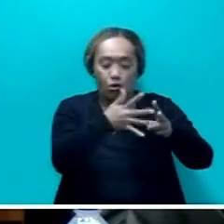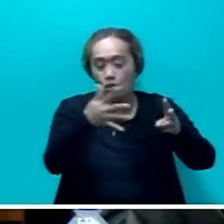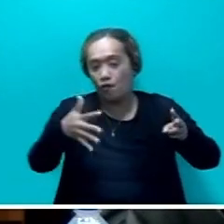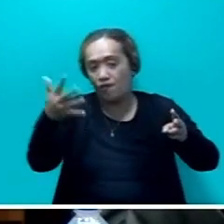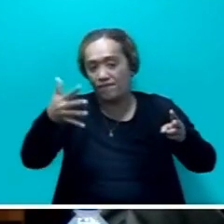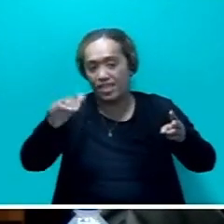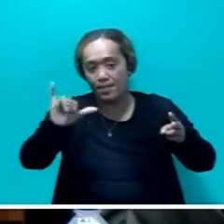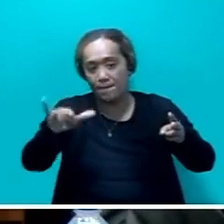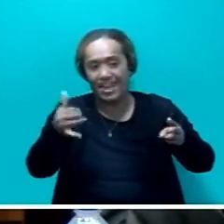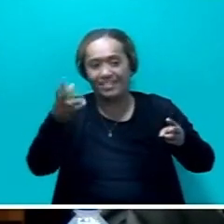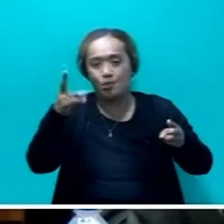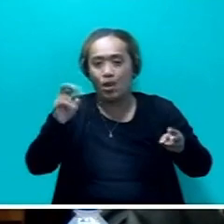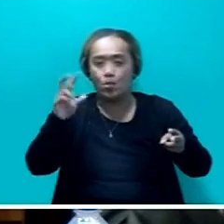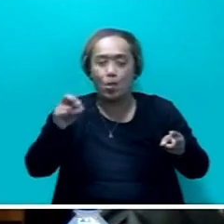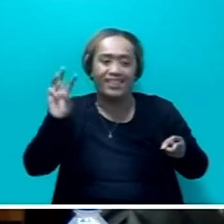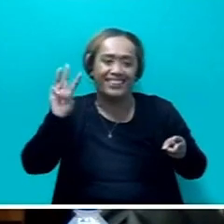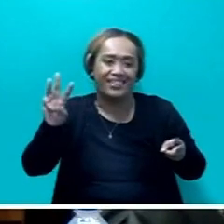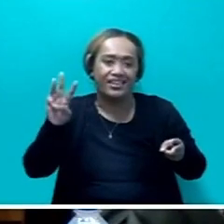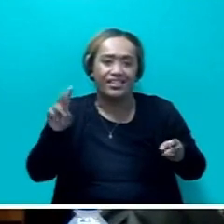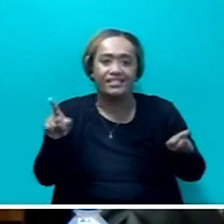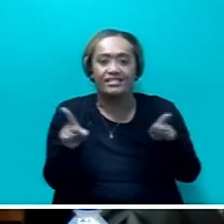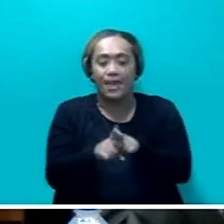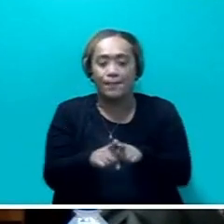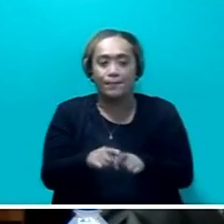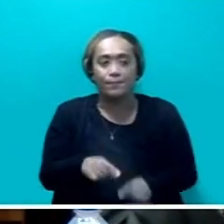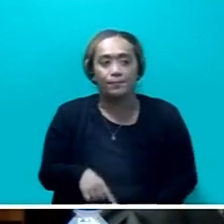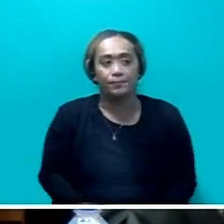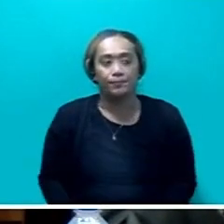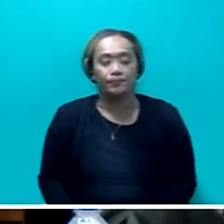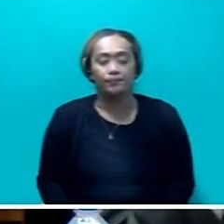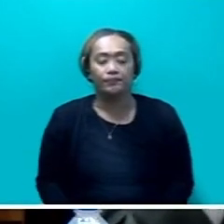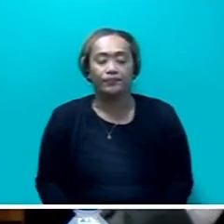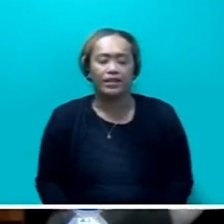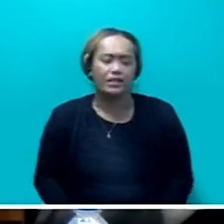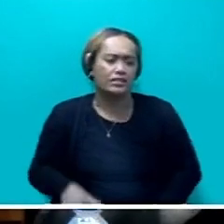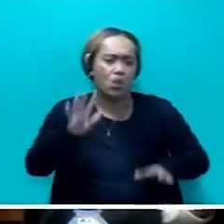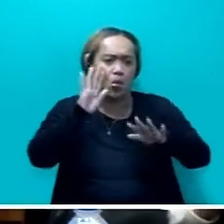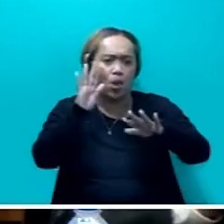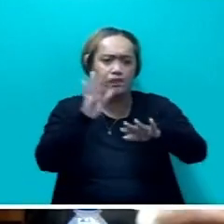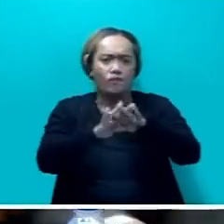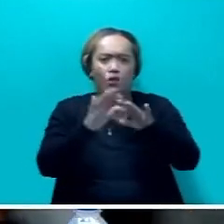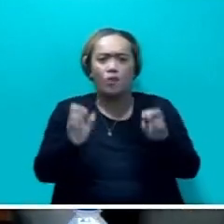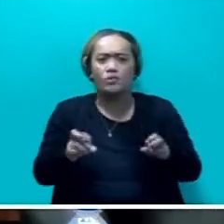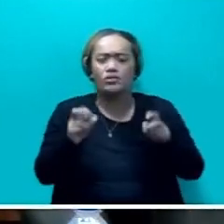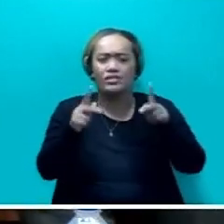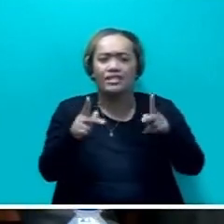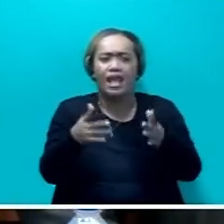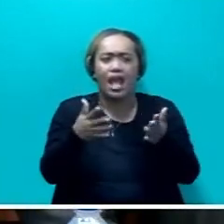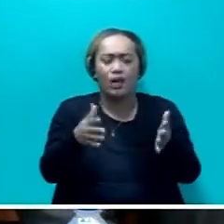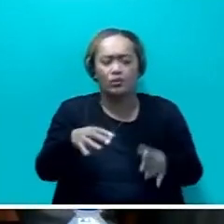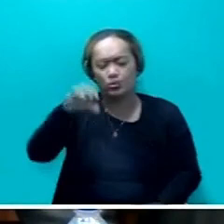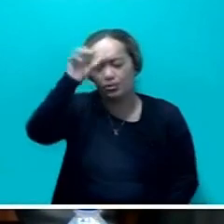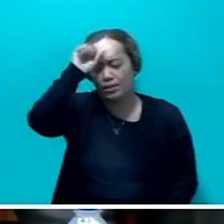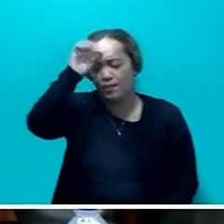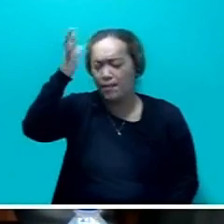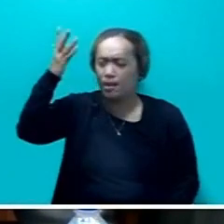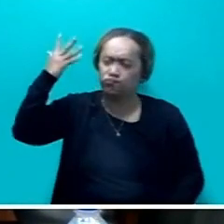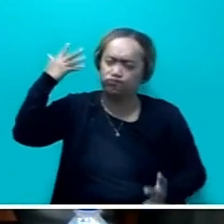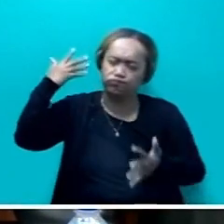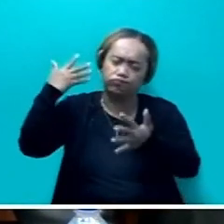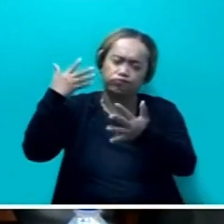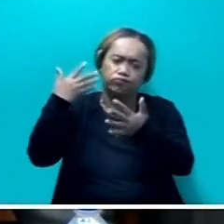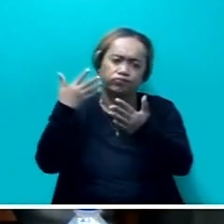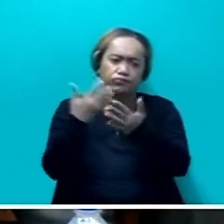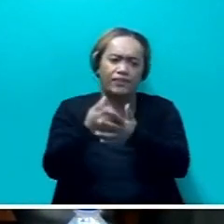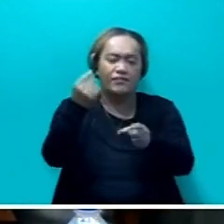2023. Mr. Speaker, this will be a wonderful opportunity for us to recollect our